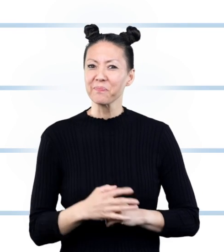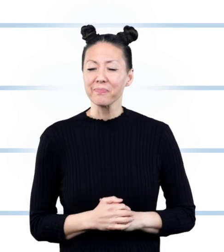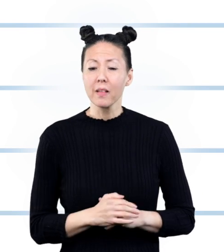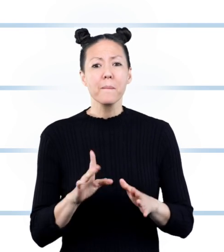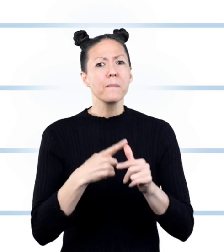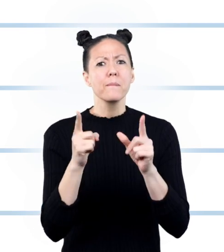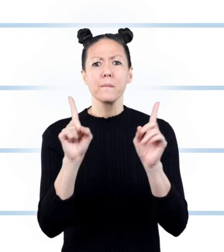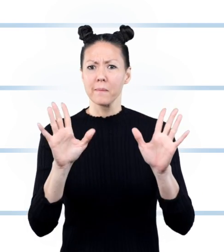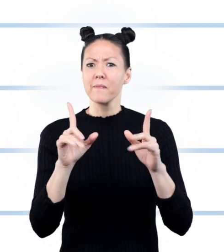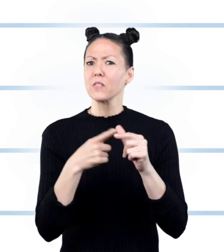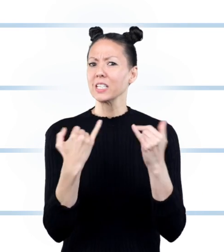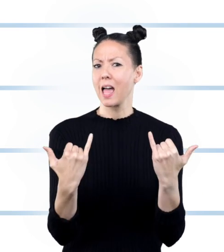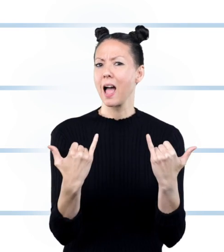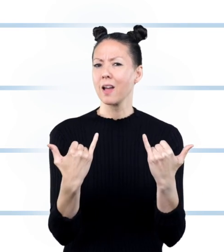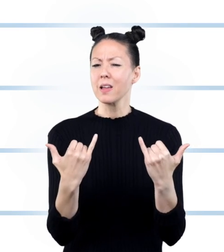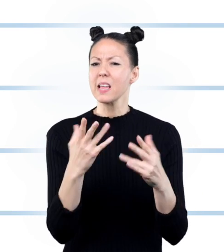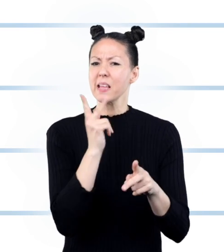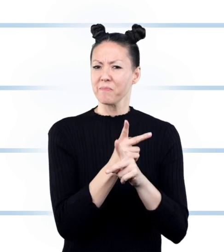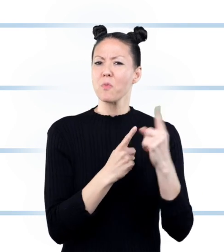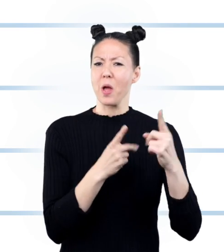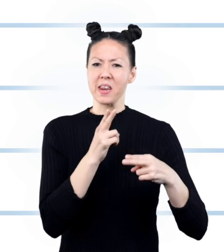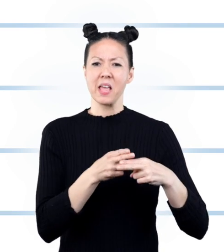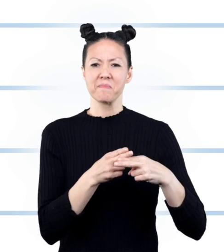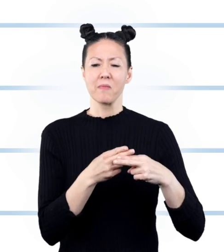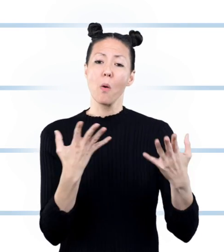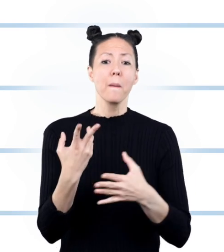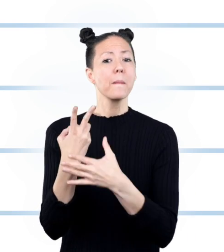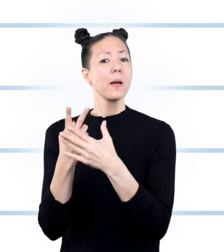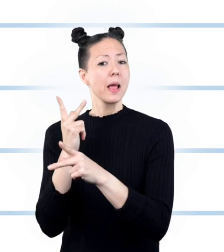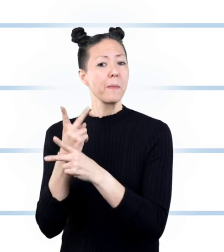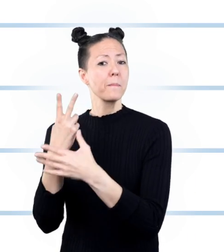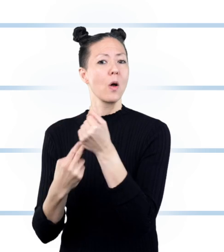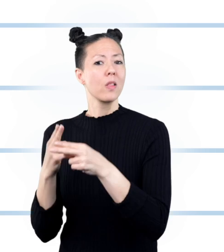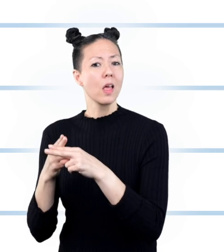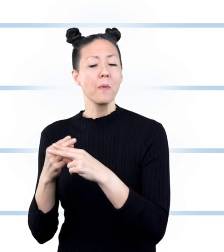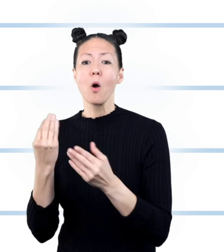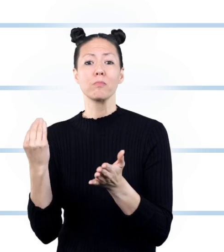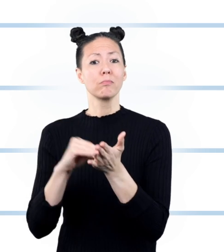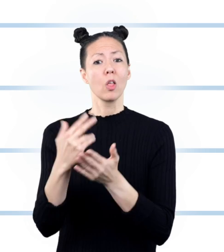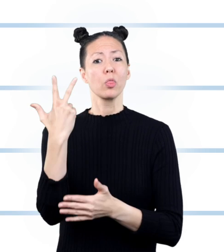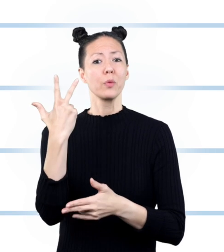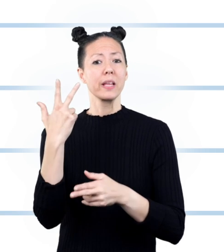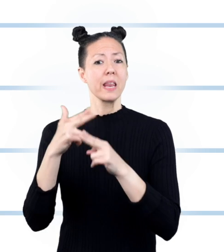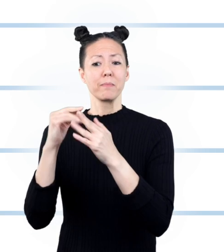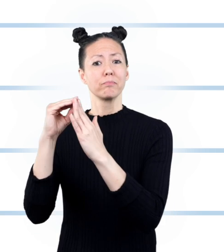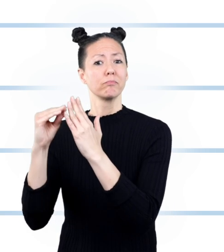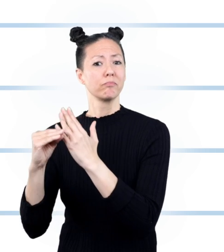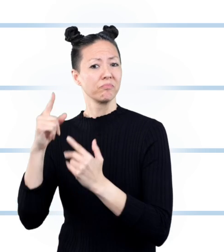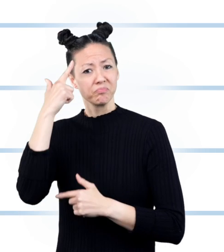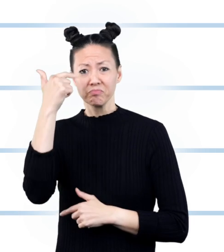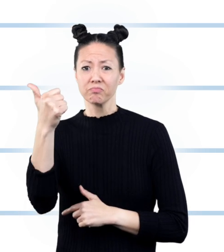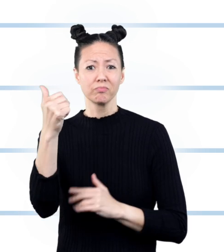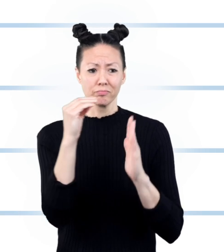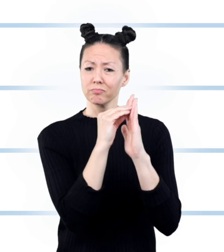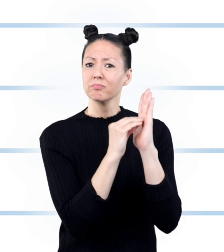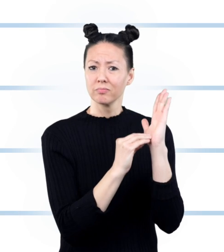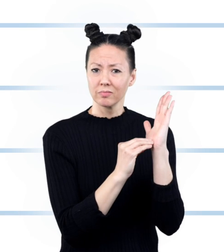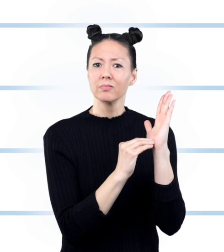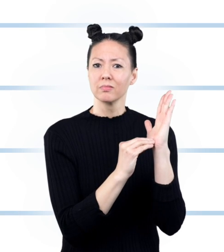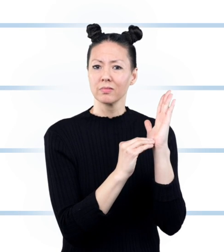for now, you can keep one name, both names, or all three names on your paper, if that's what you wrote